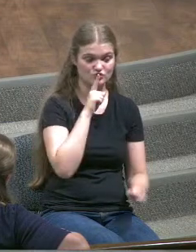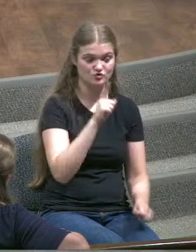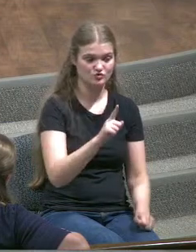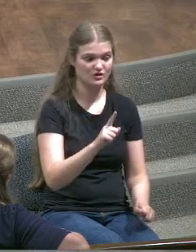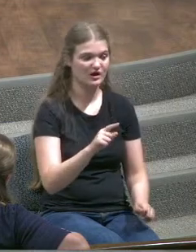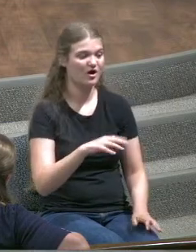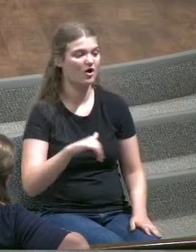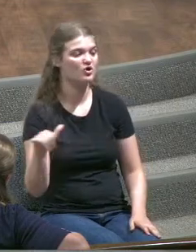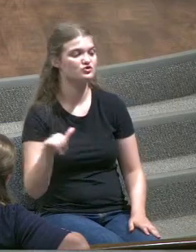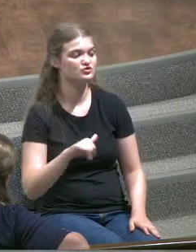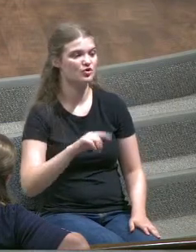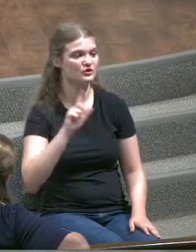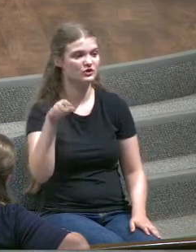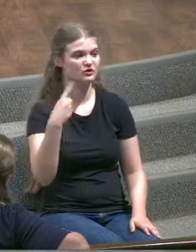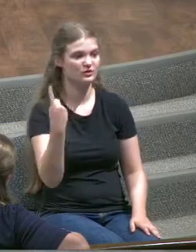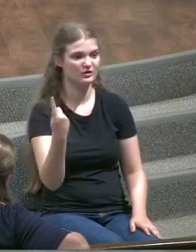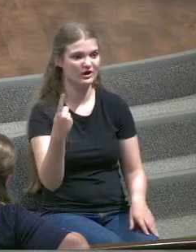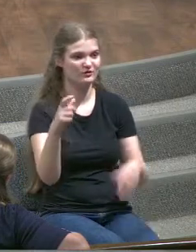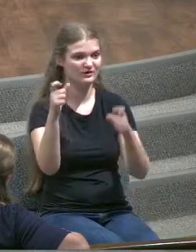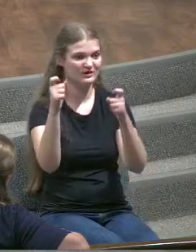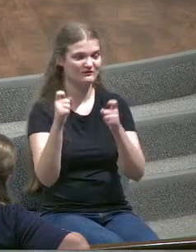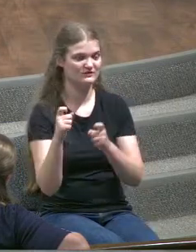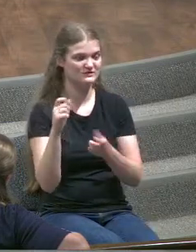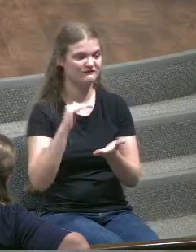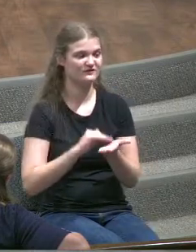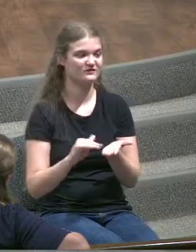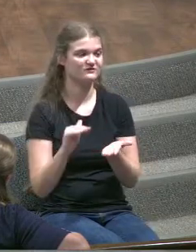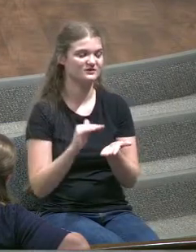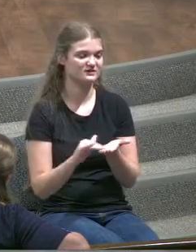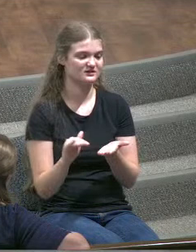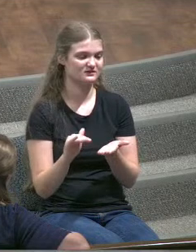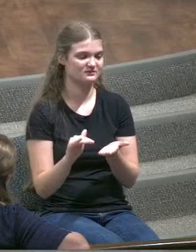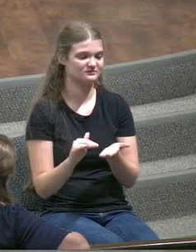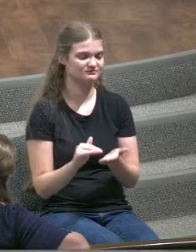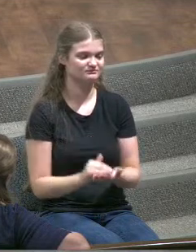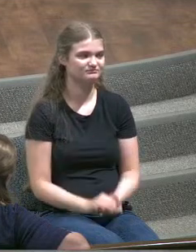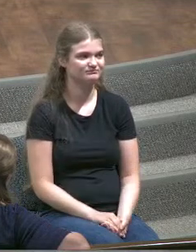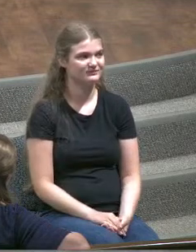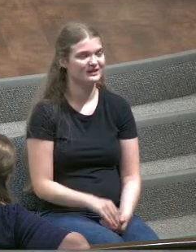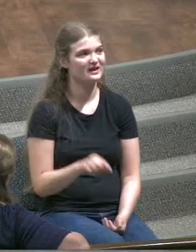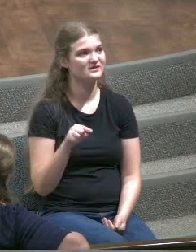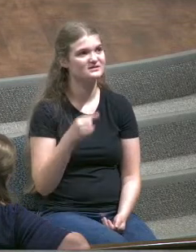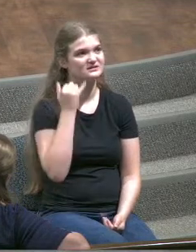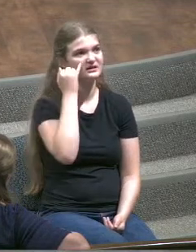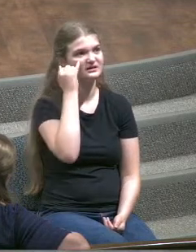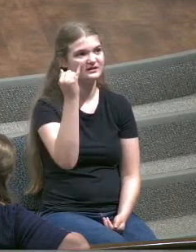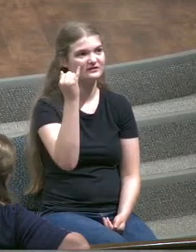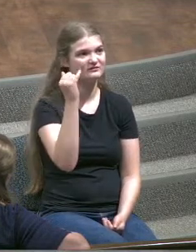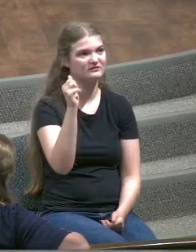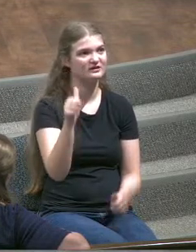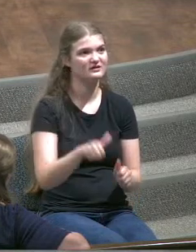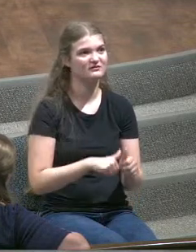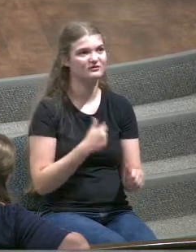only one who can deliver forgiveness. You know, this idea of